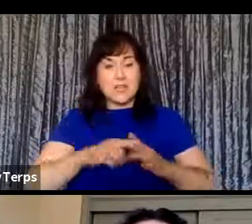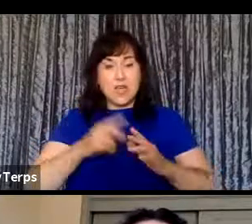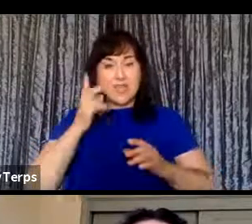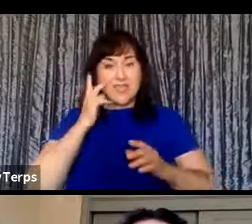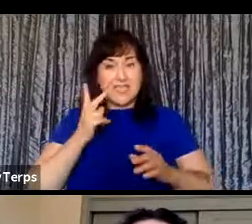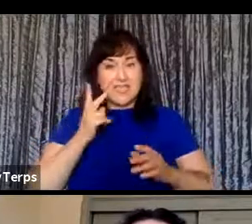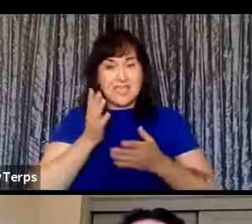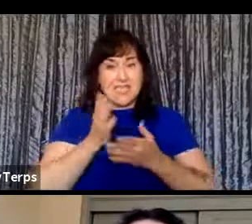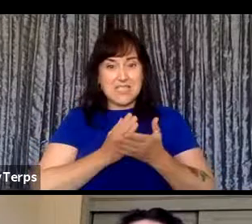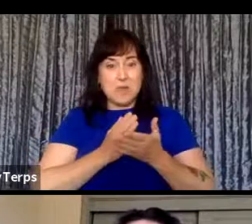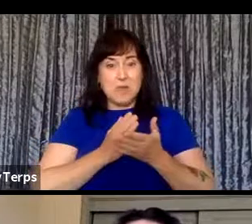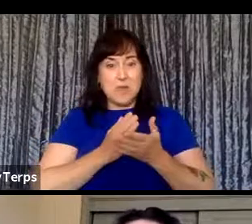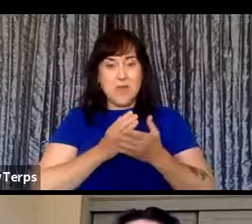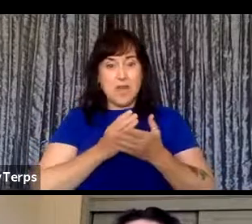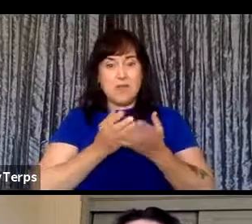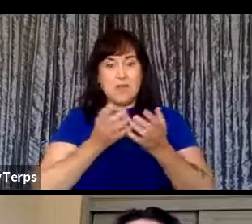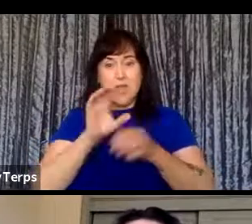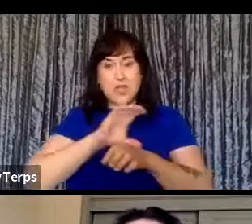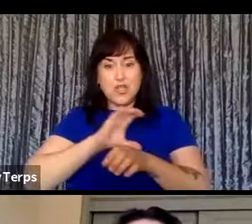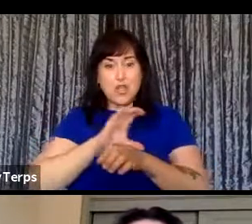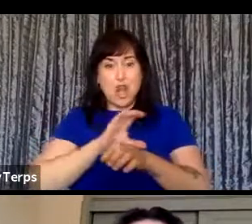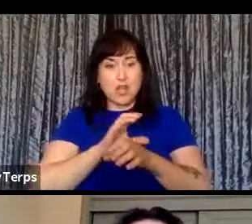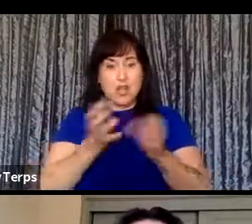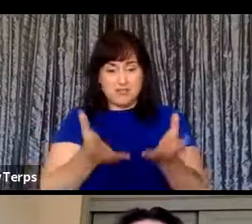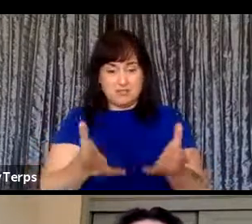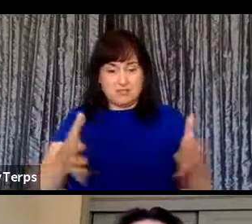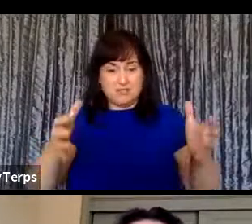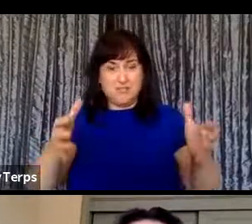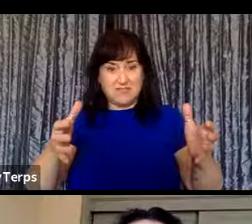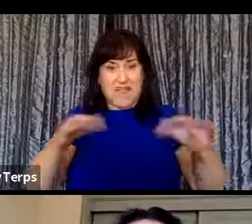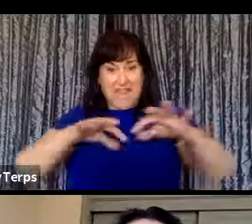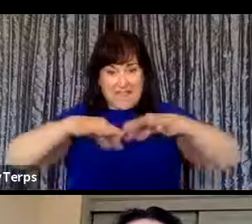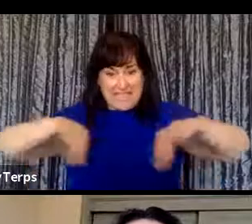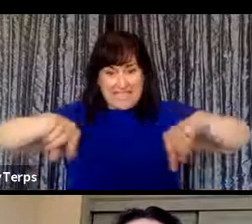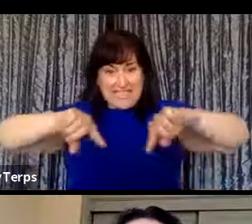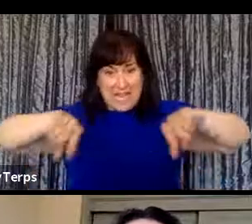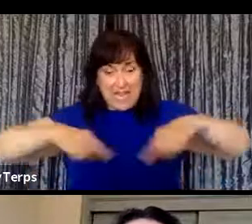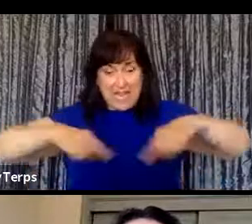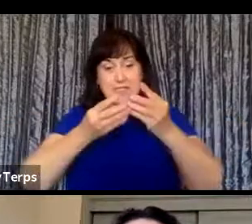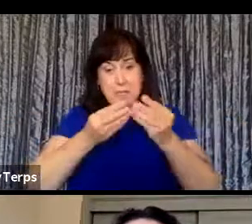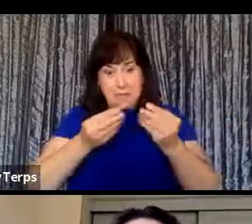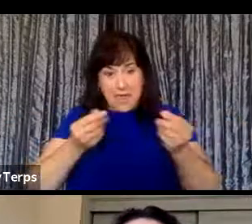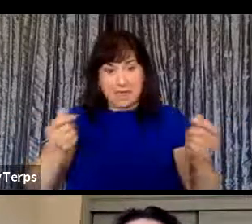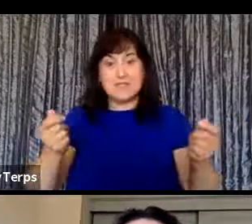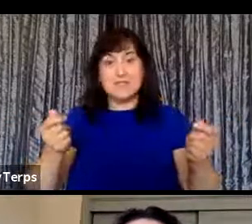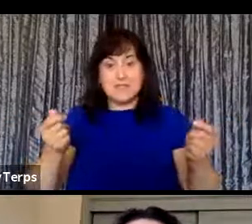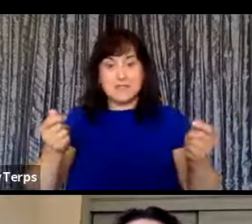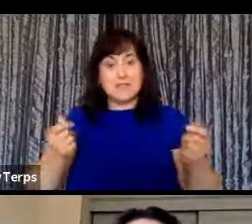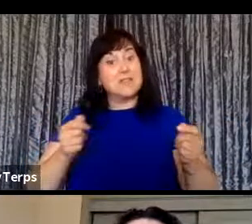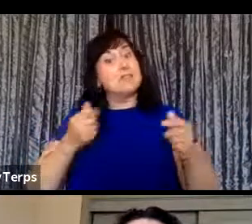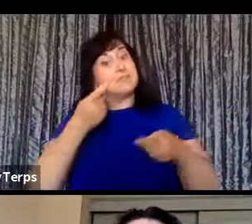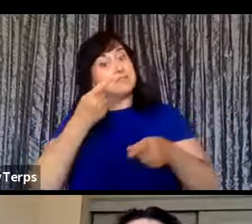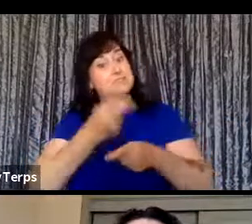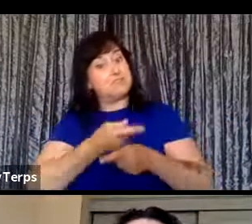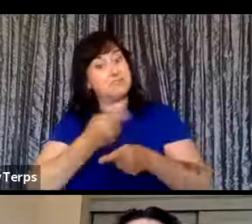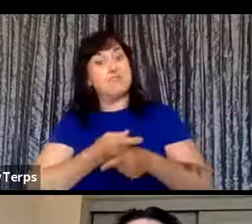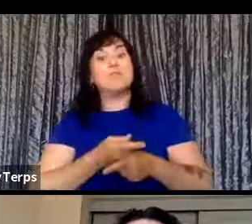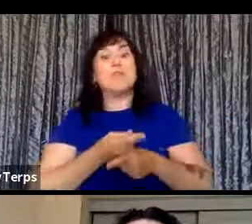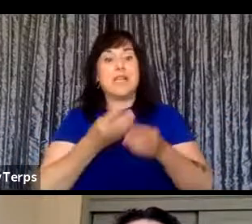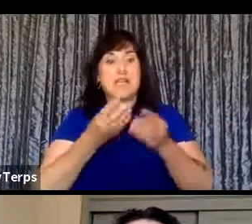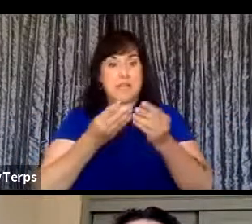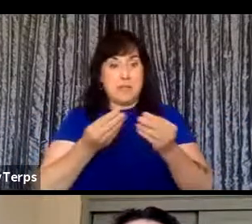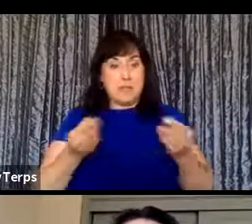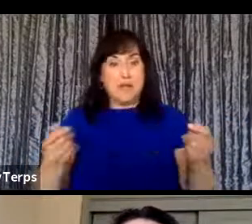the sides starting to melt. Are you seeing that chocolate starting to melt around the sides? Excellent. We're doing the right job. As it's